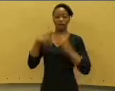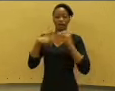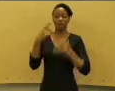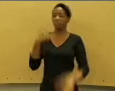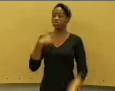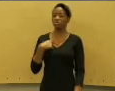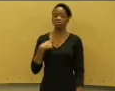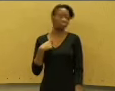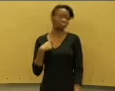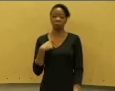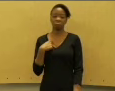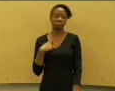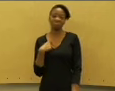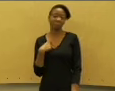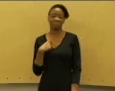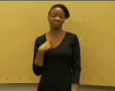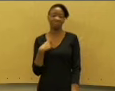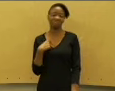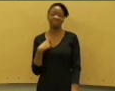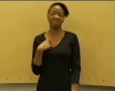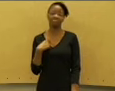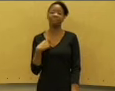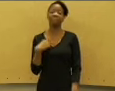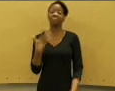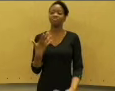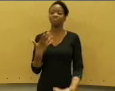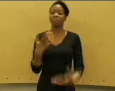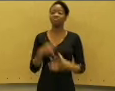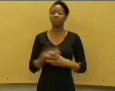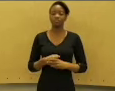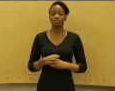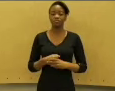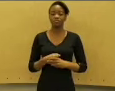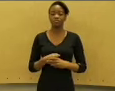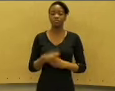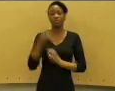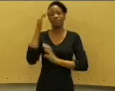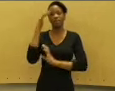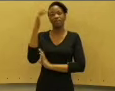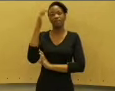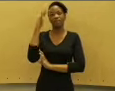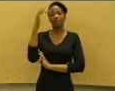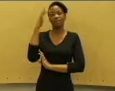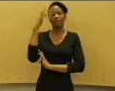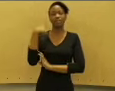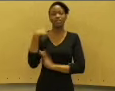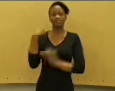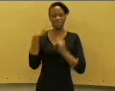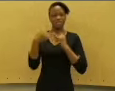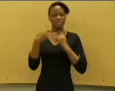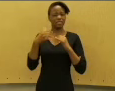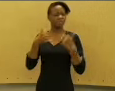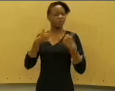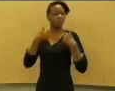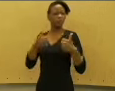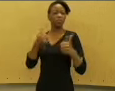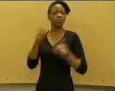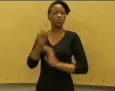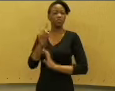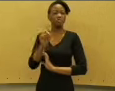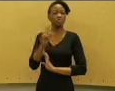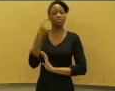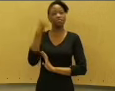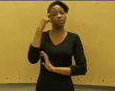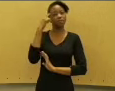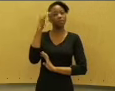know. So when I'm thinking about what makes good sex, I'm always thinking about